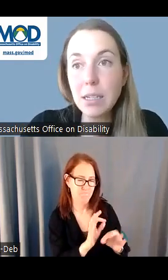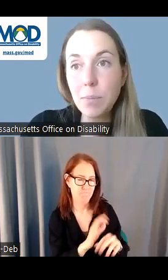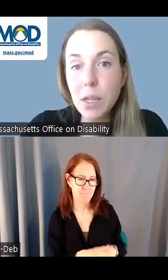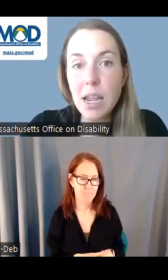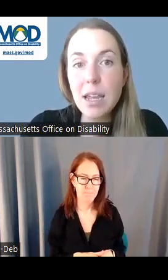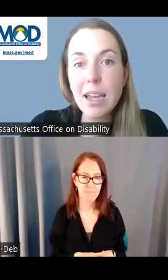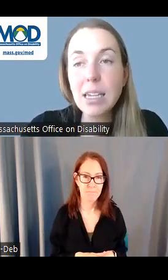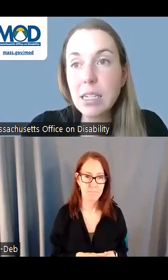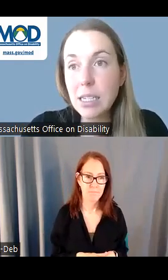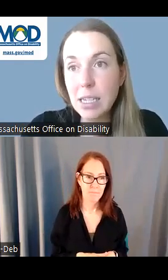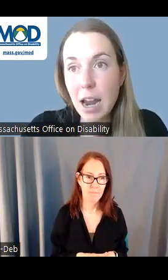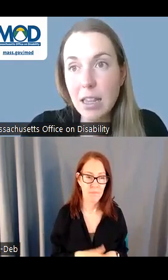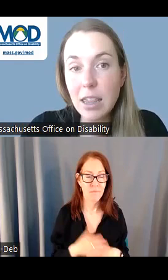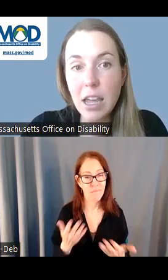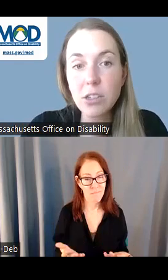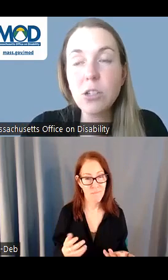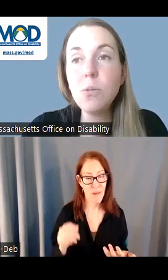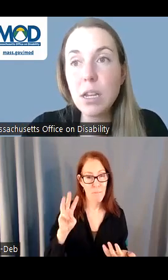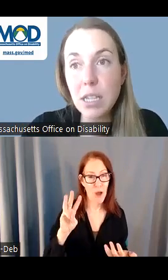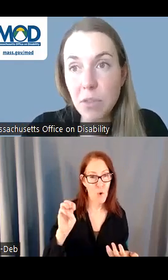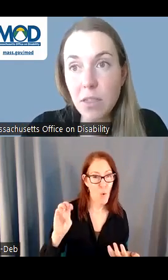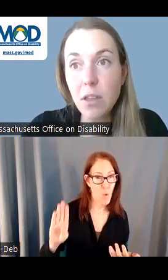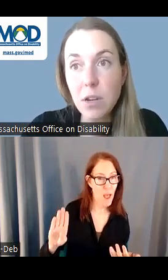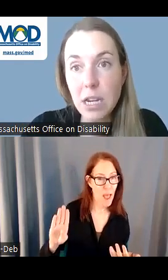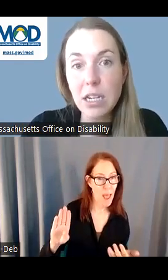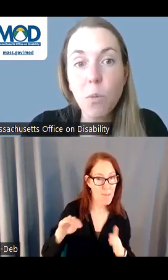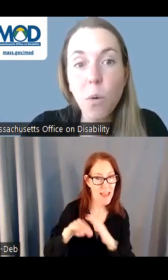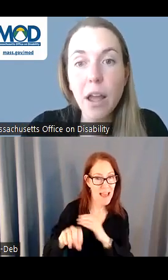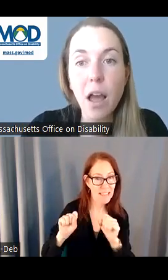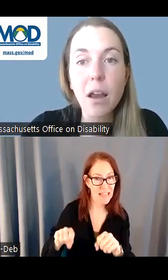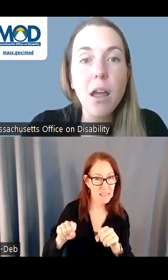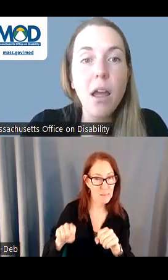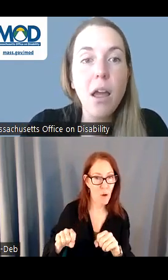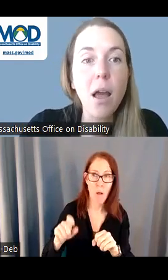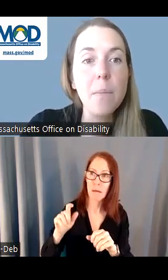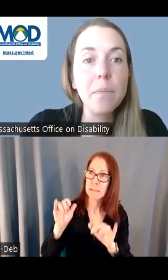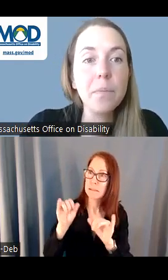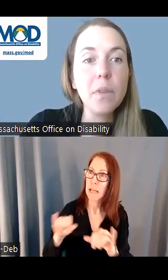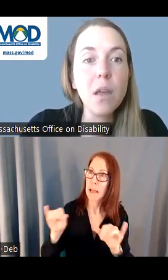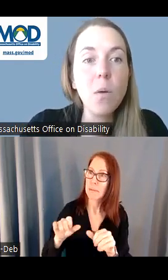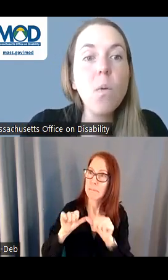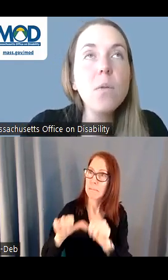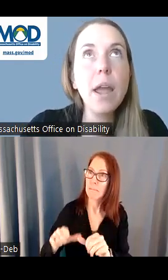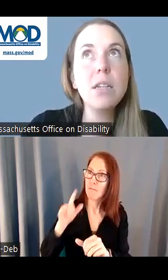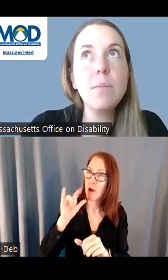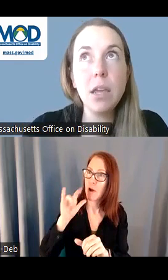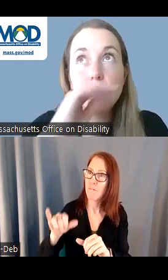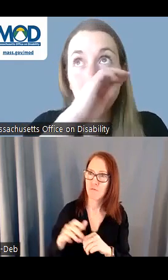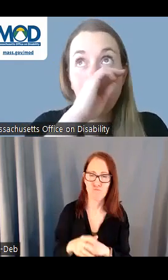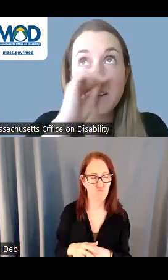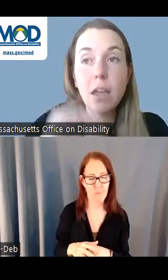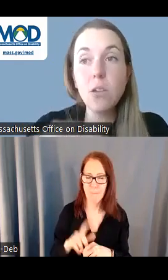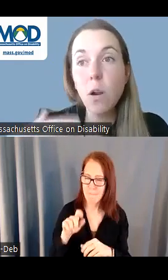web accessibility isn't a static thing, so it's something that you need to keep working on. One way to